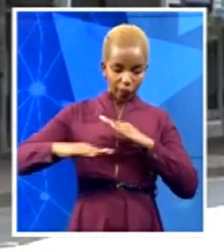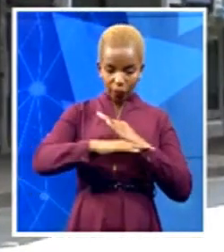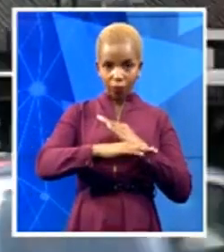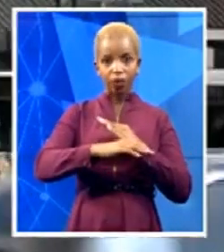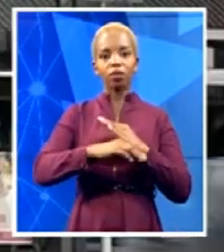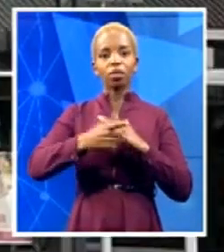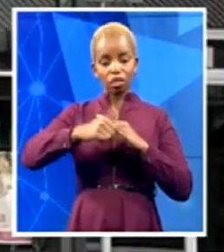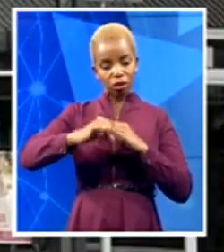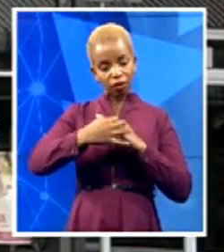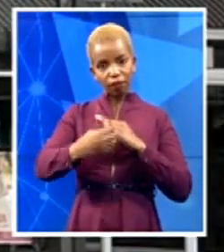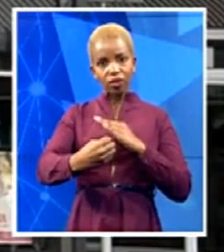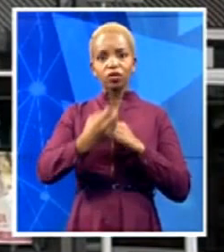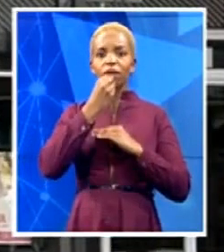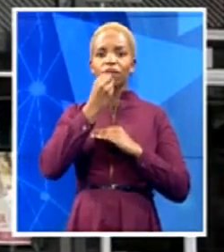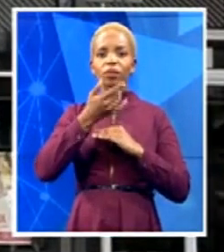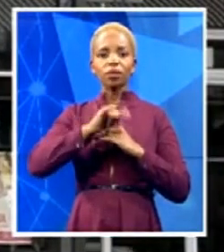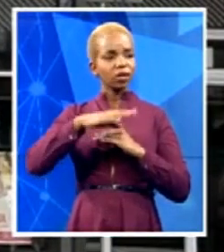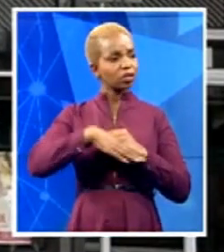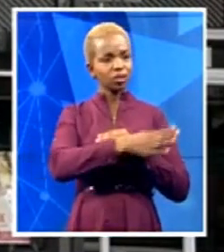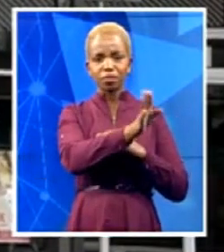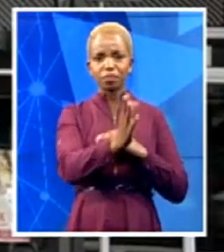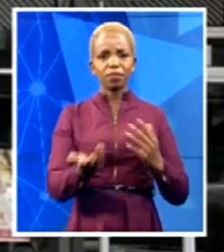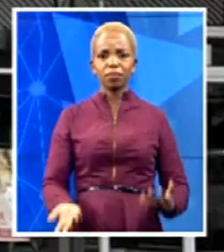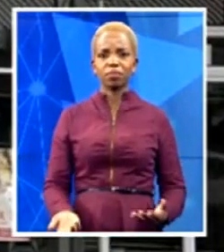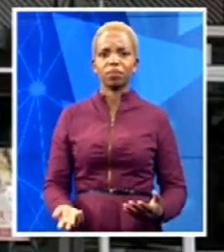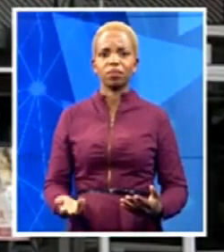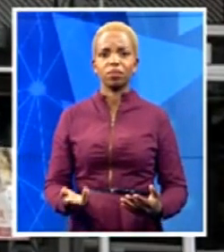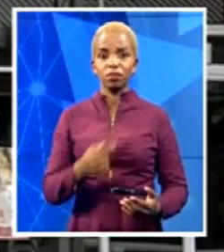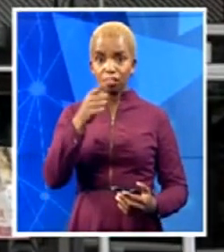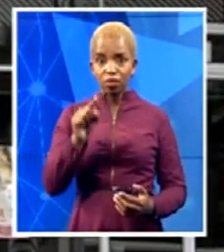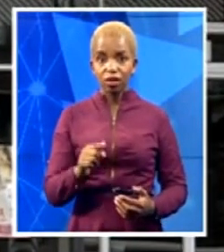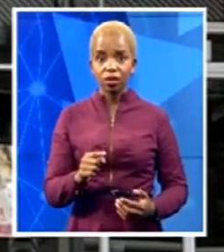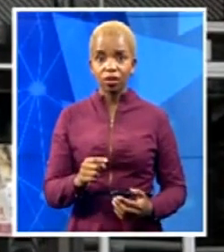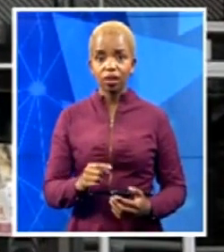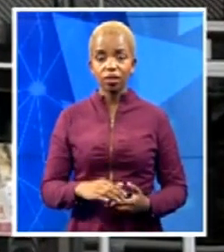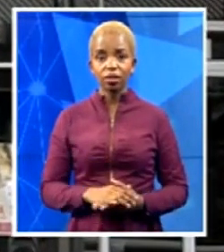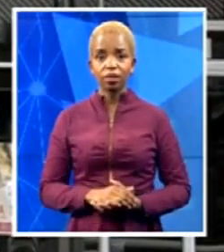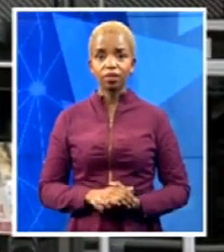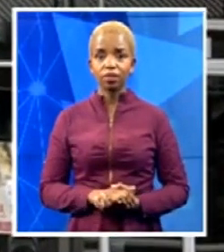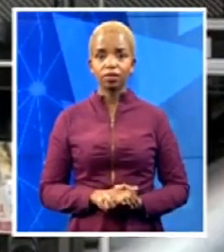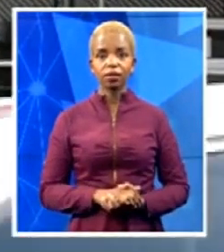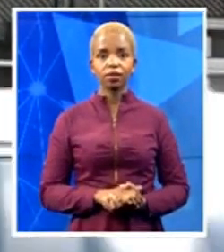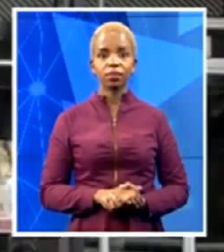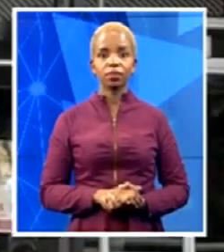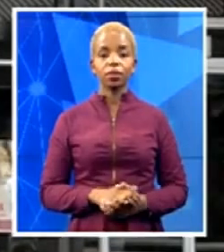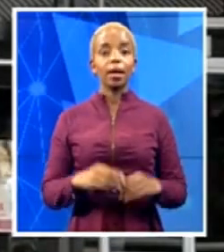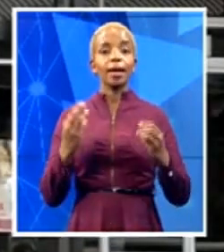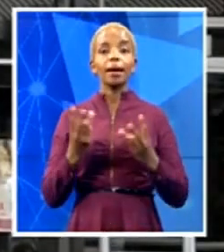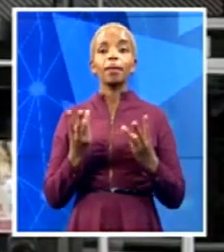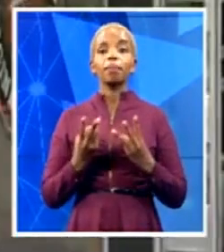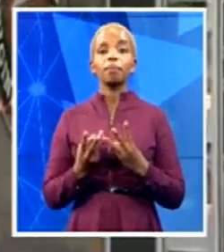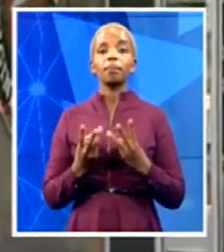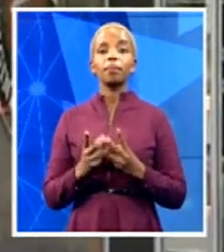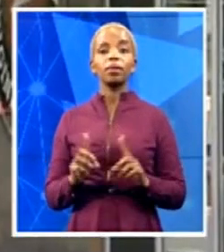giving you the food because that person is wearing a mask. And the people who are coming to bring the food to your house, they themselves have been